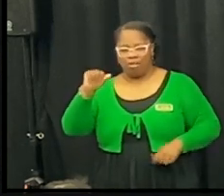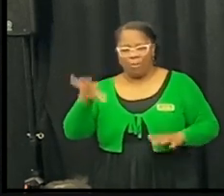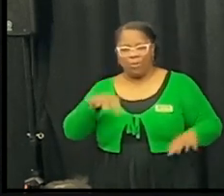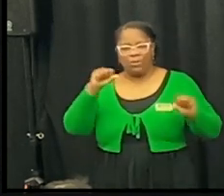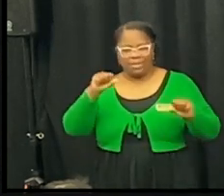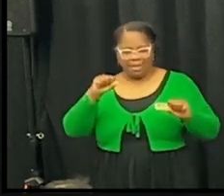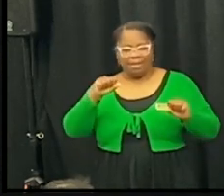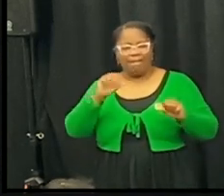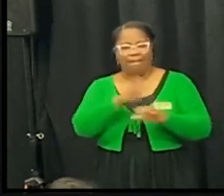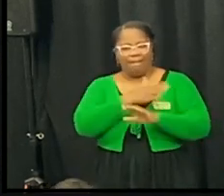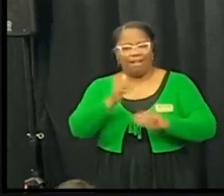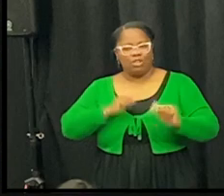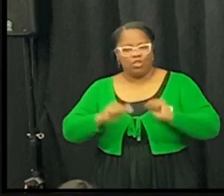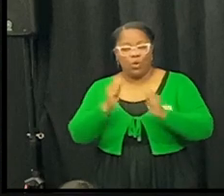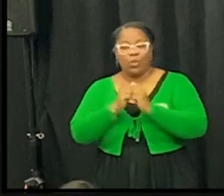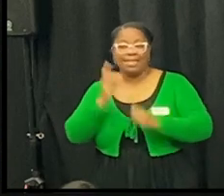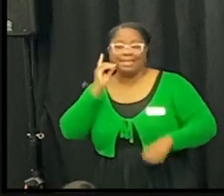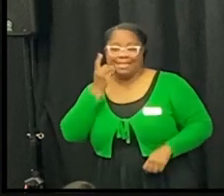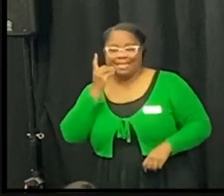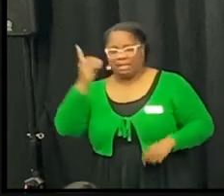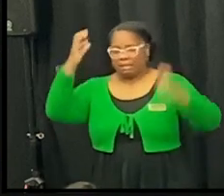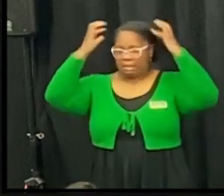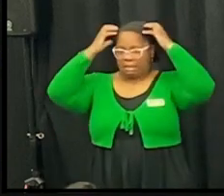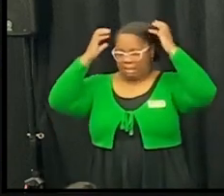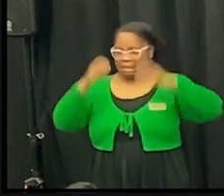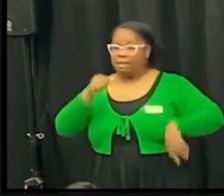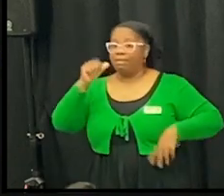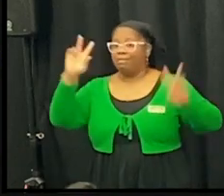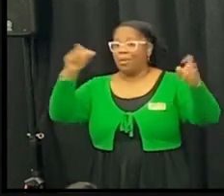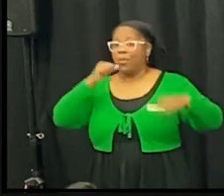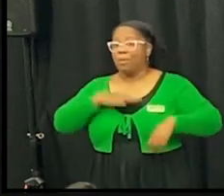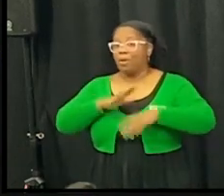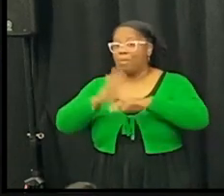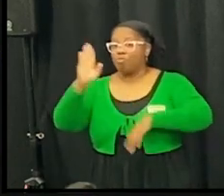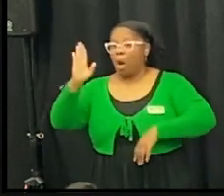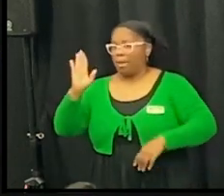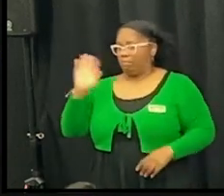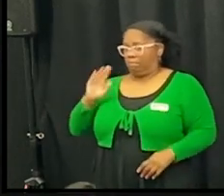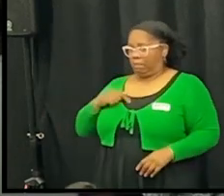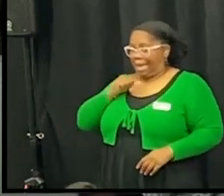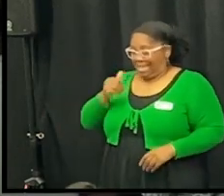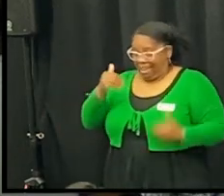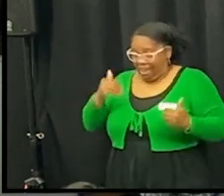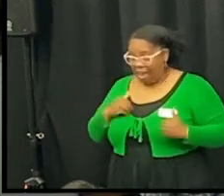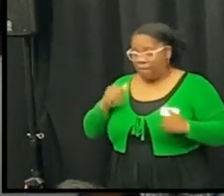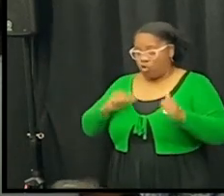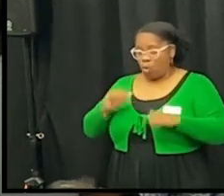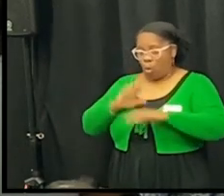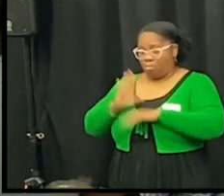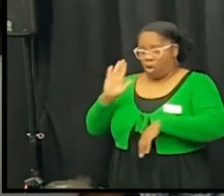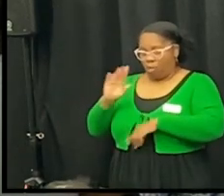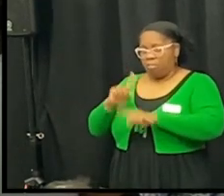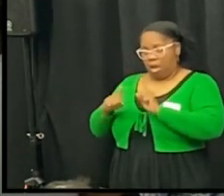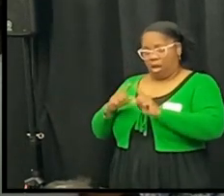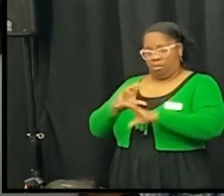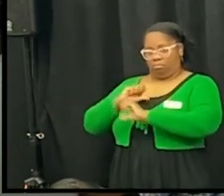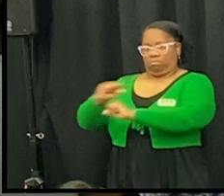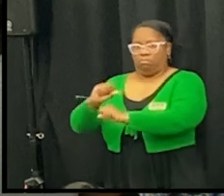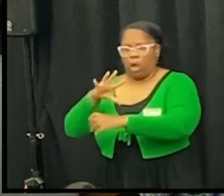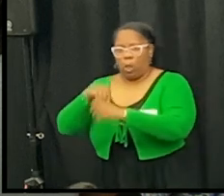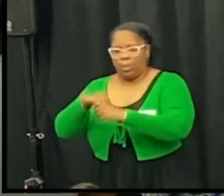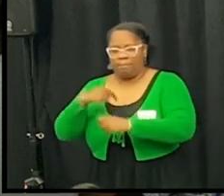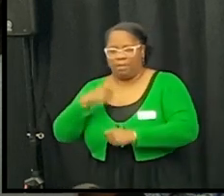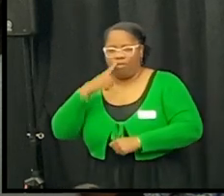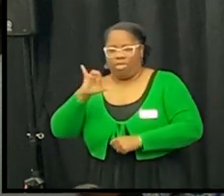Disney, Women on Broadway, and I didn't even have a show on Broadway yet then, but I was included in this, like, you know,